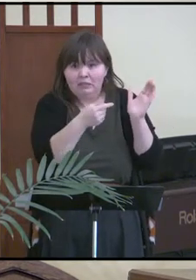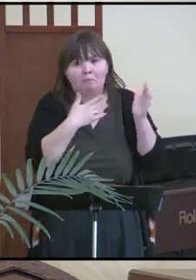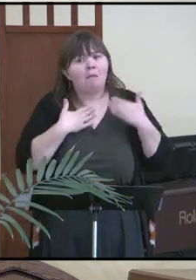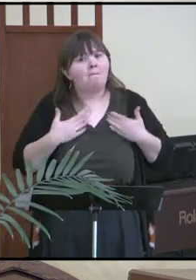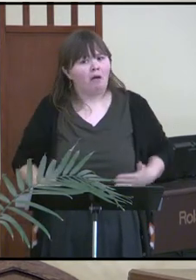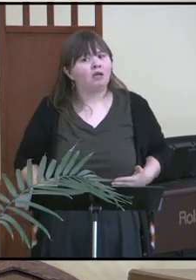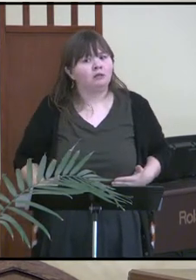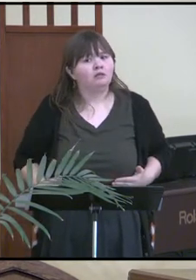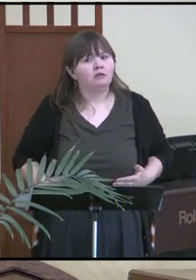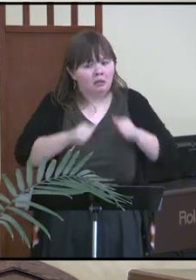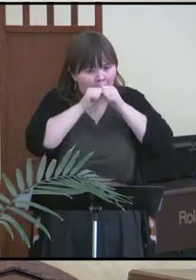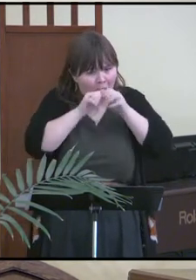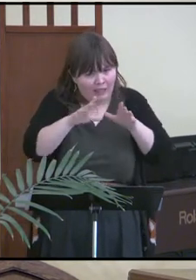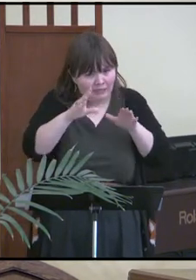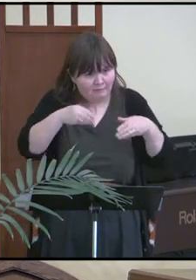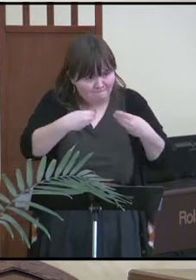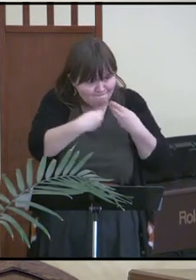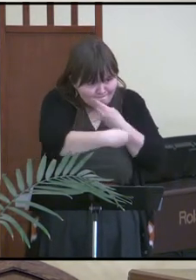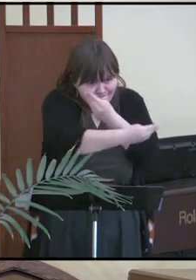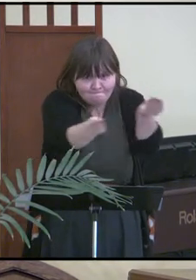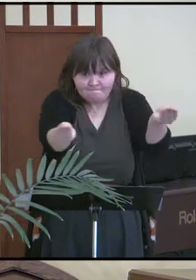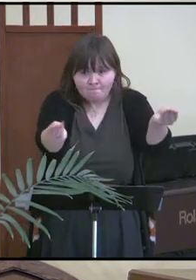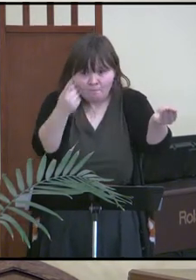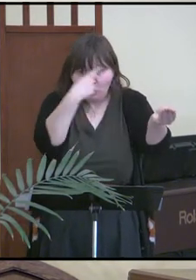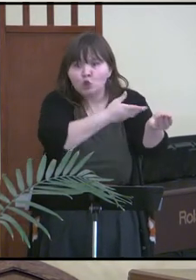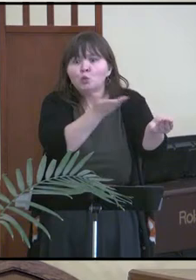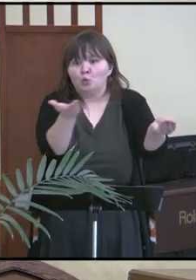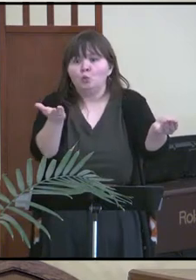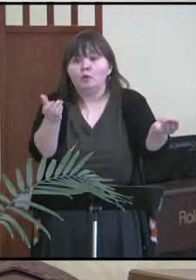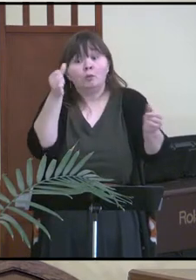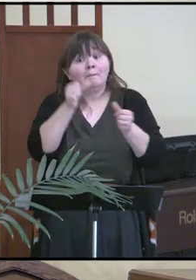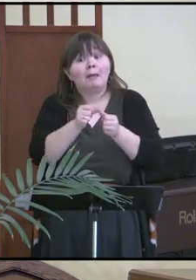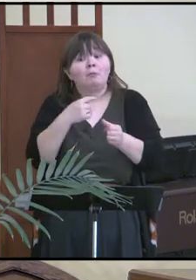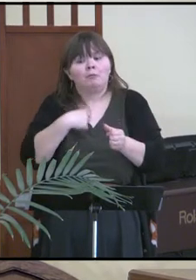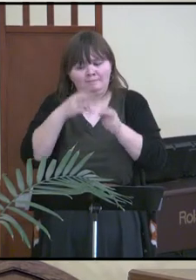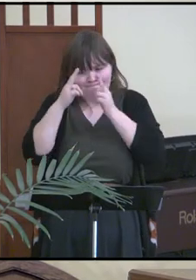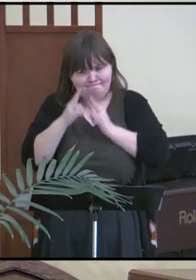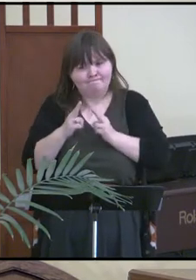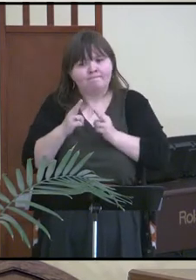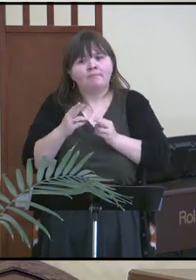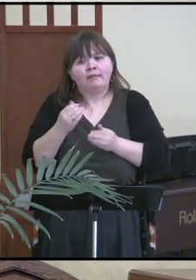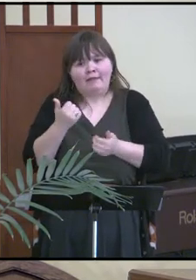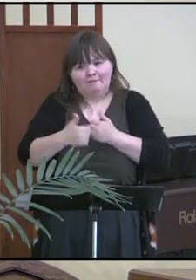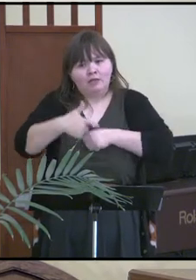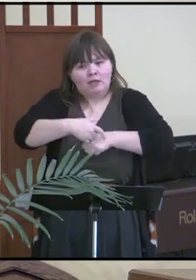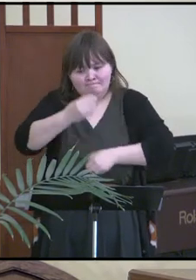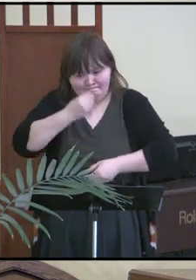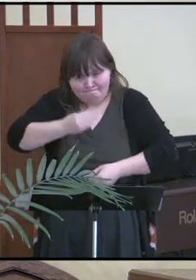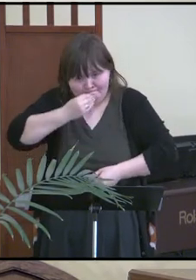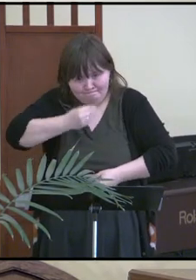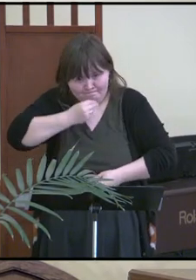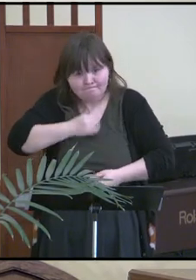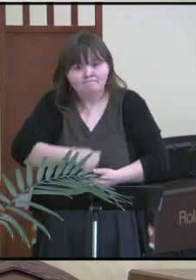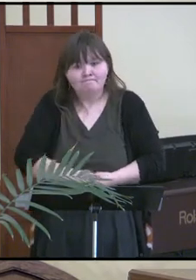body, a blessing for all of you. Remember me as often as you eat of it."